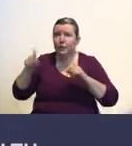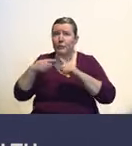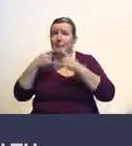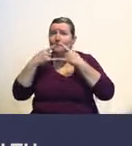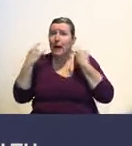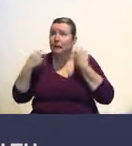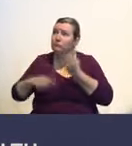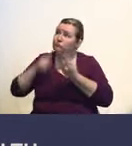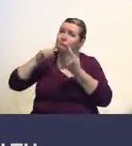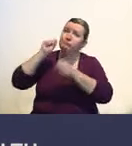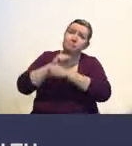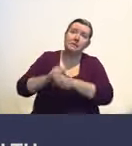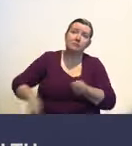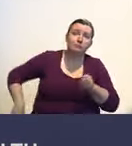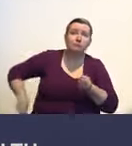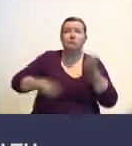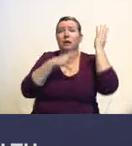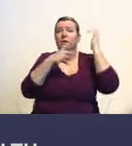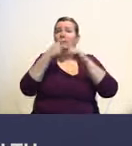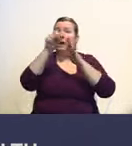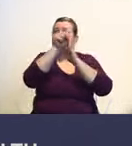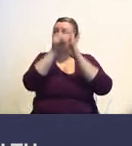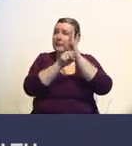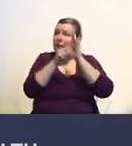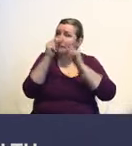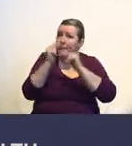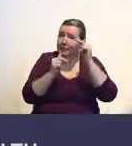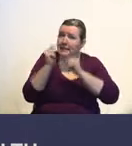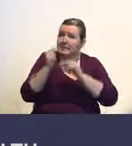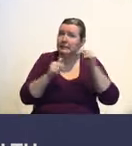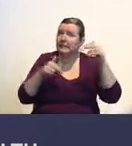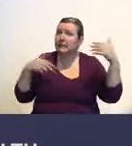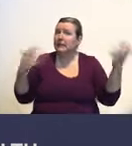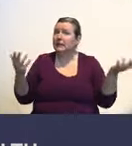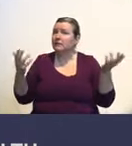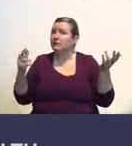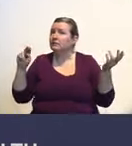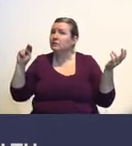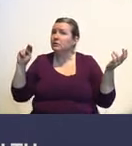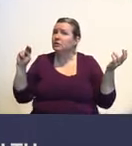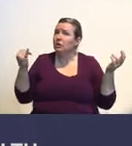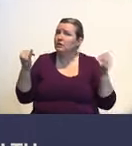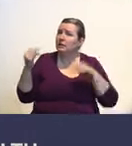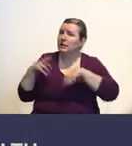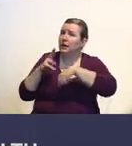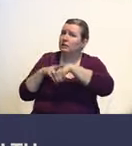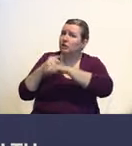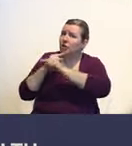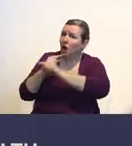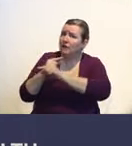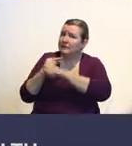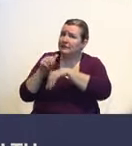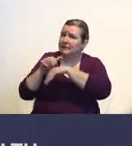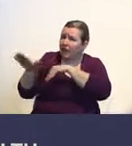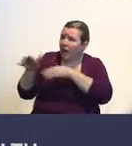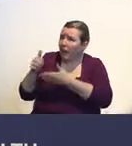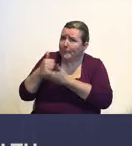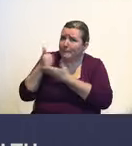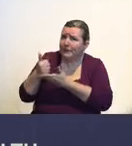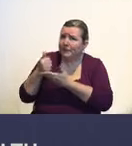state buildings and mass transit? Is the New Jersey National Guard sending help to D.C. for over the trucker